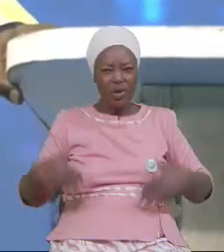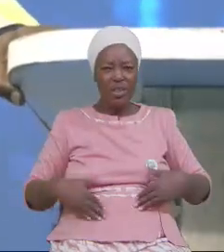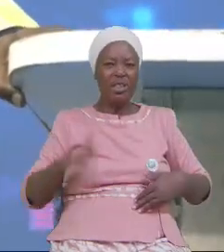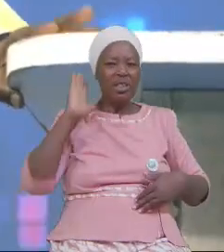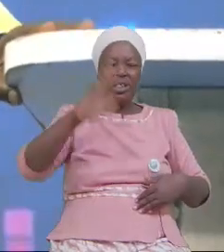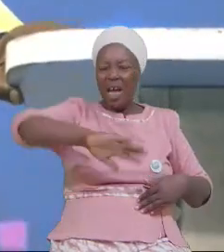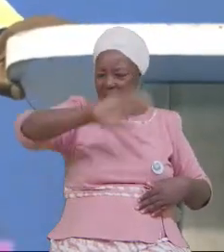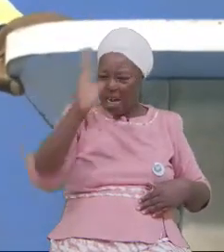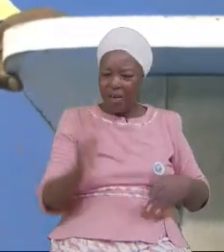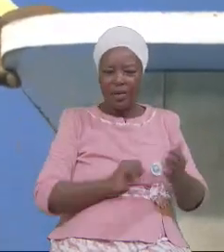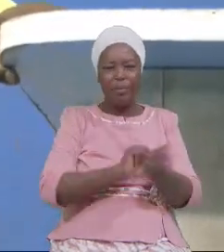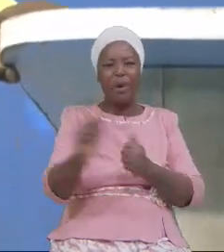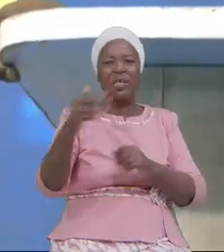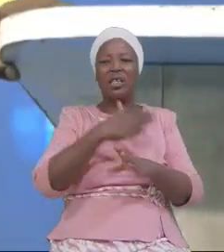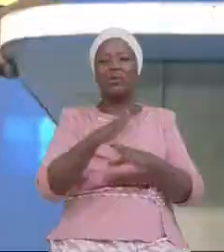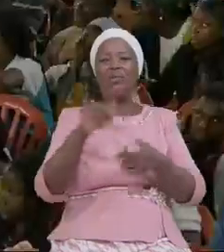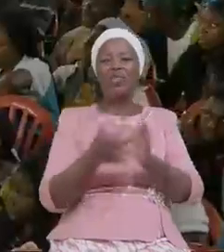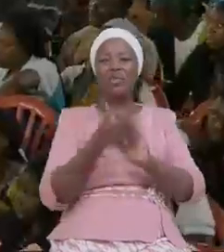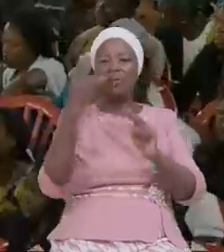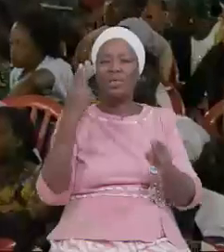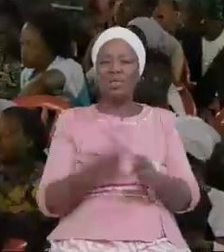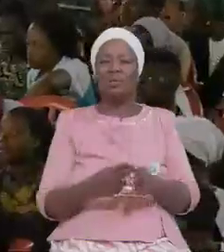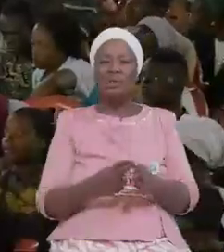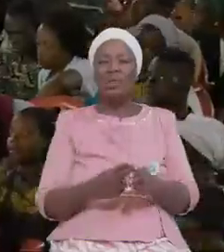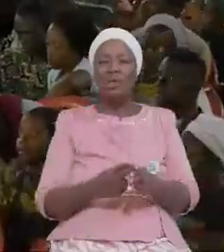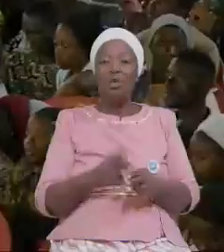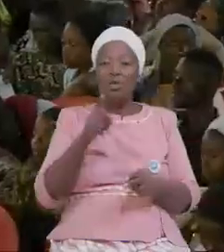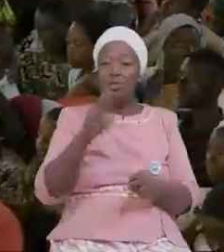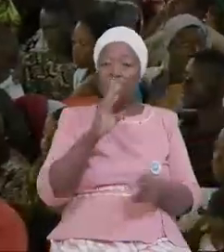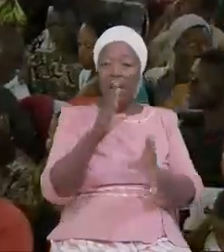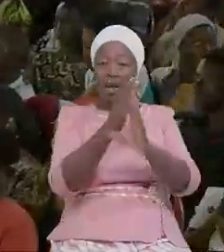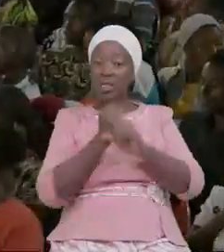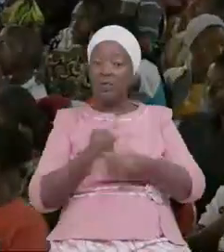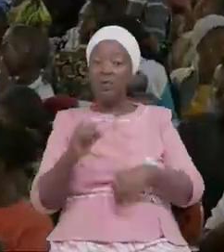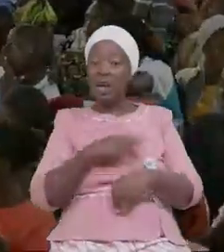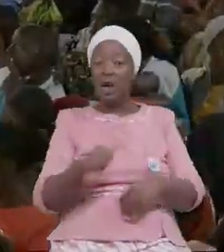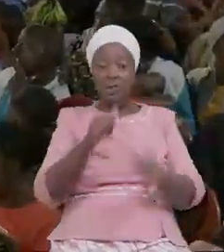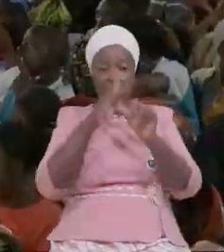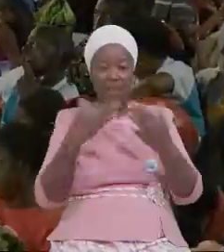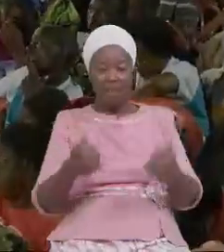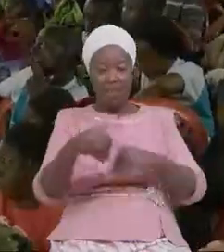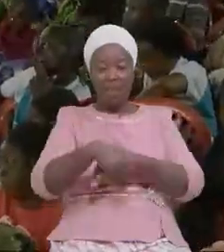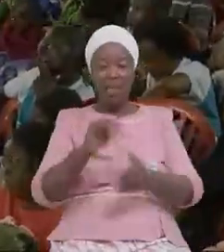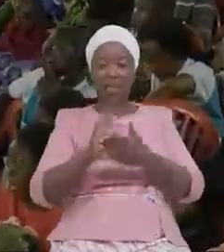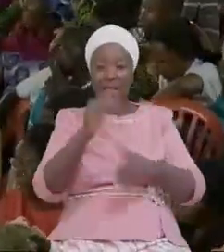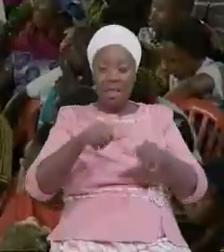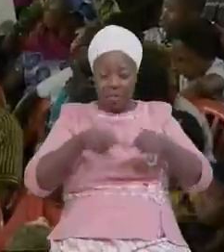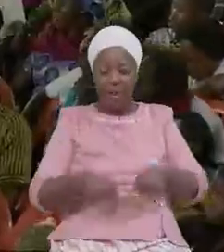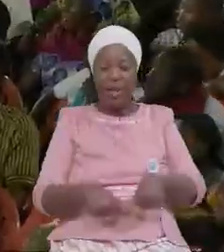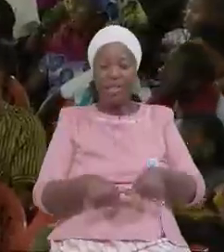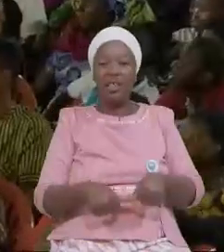never pass away. You're receiving a blessing tonight that is permanent.